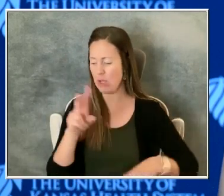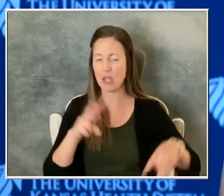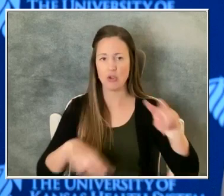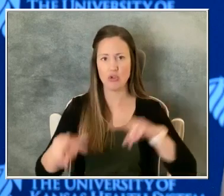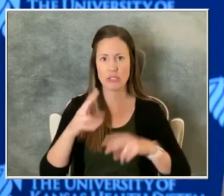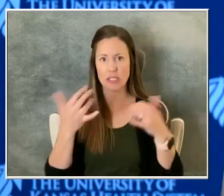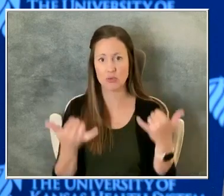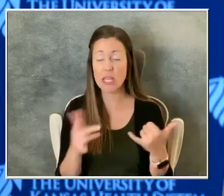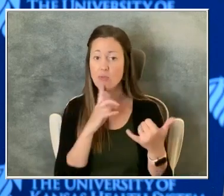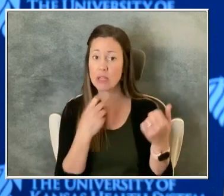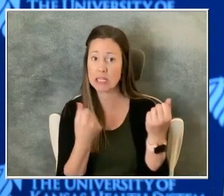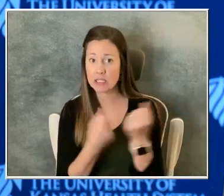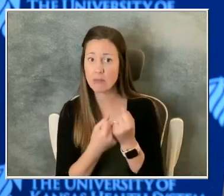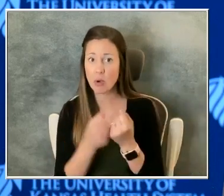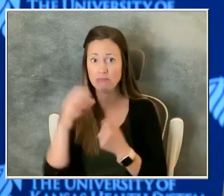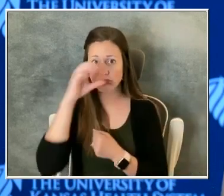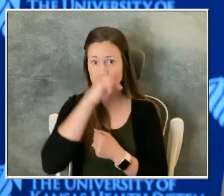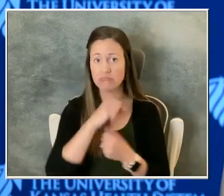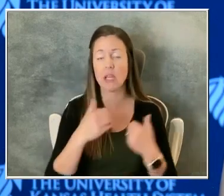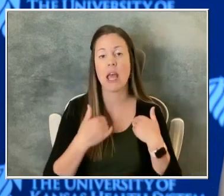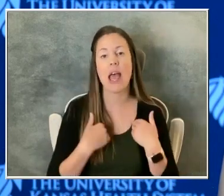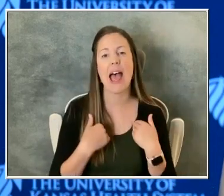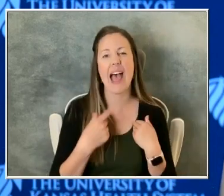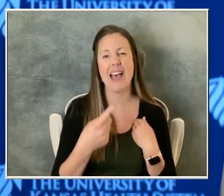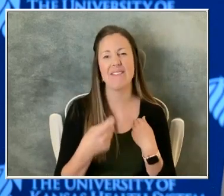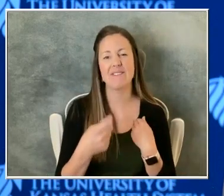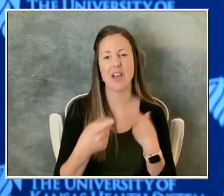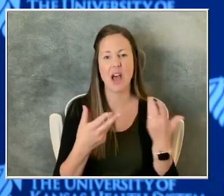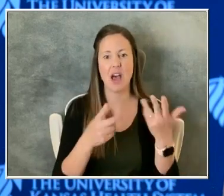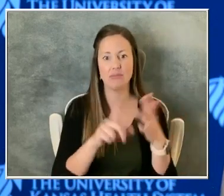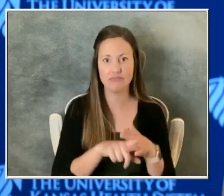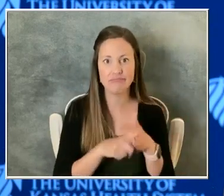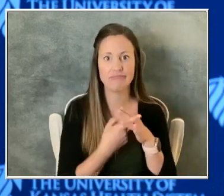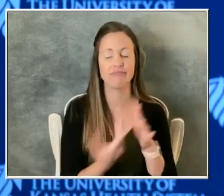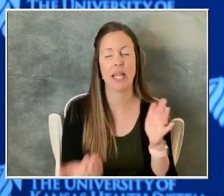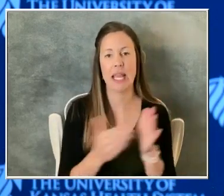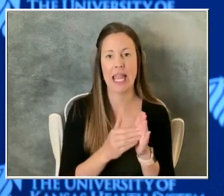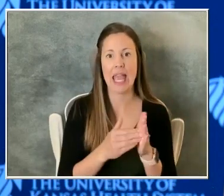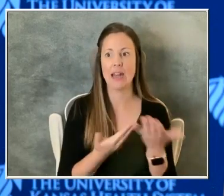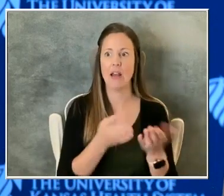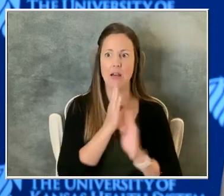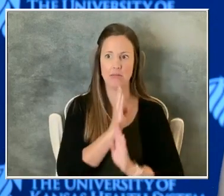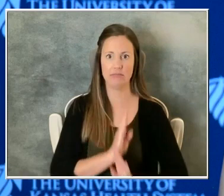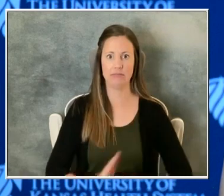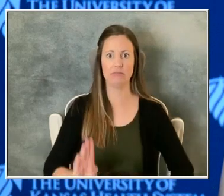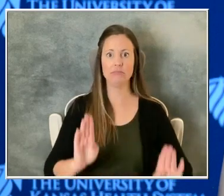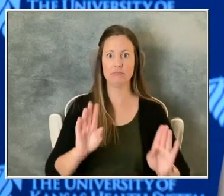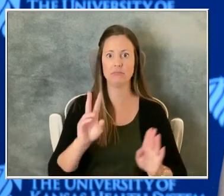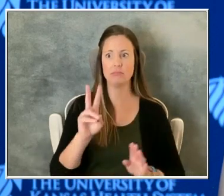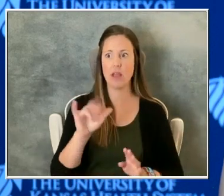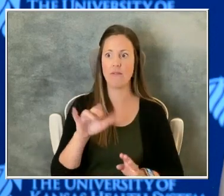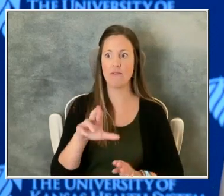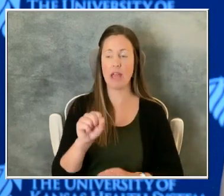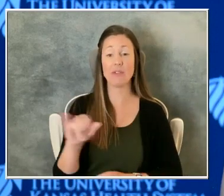that there is a reactivation of latent viruses in our body, particularly herpes viruses, which